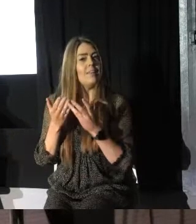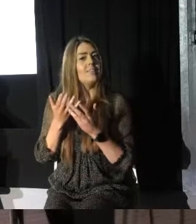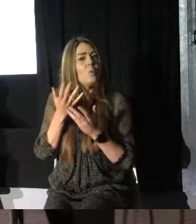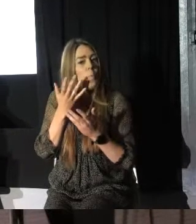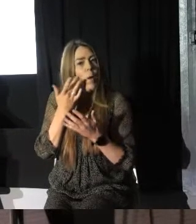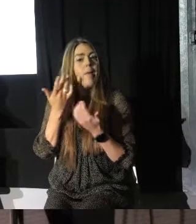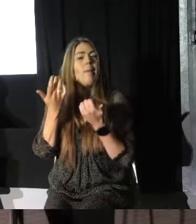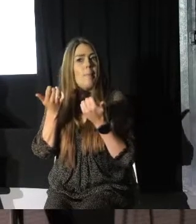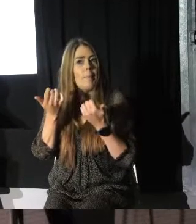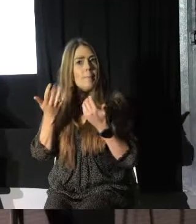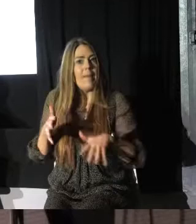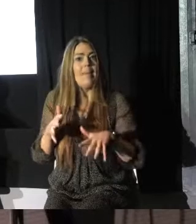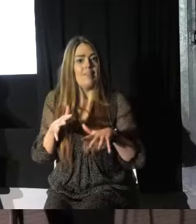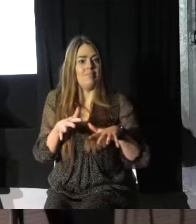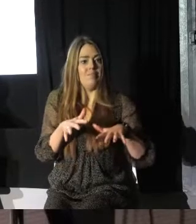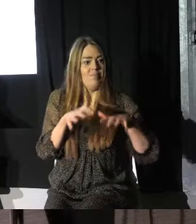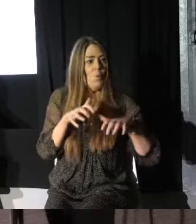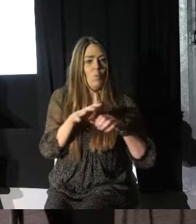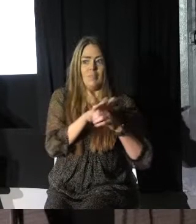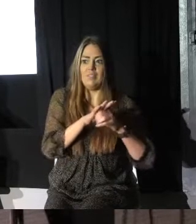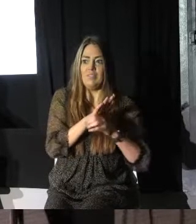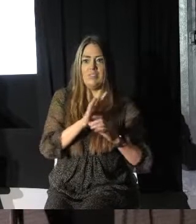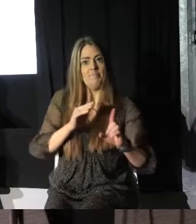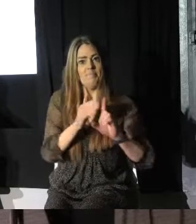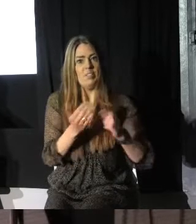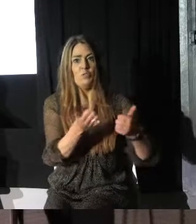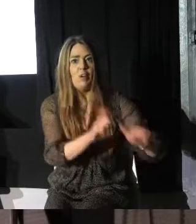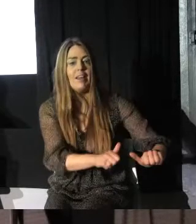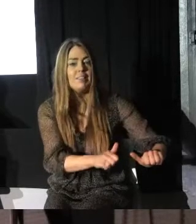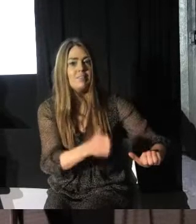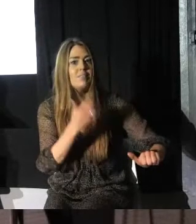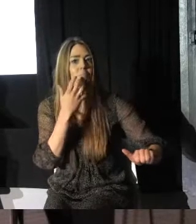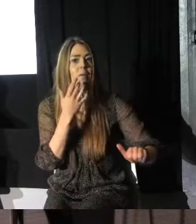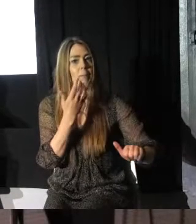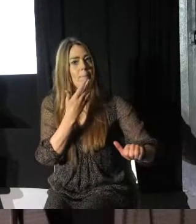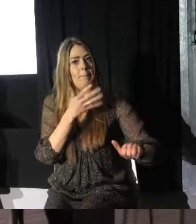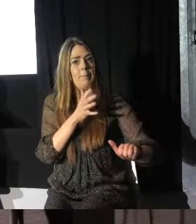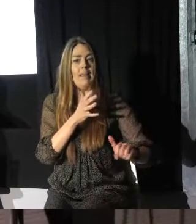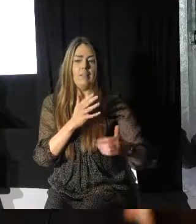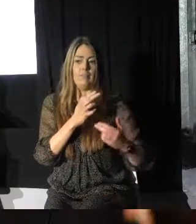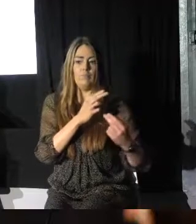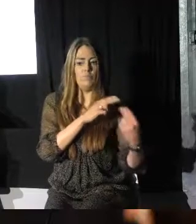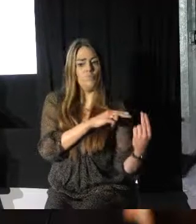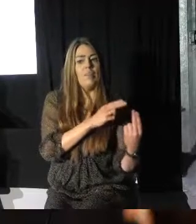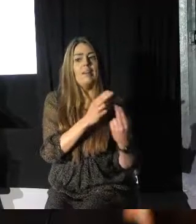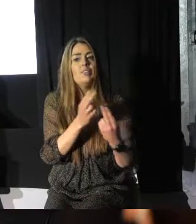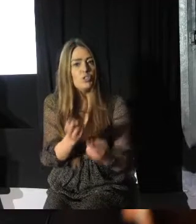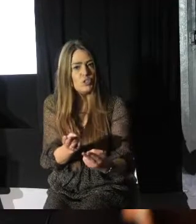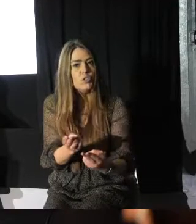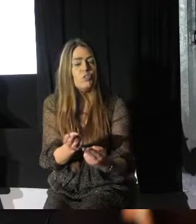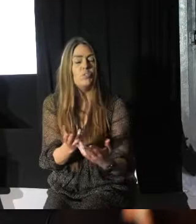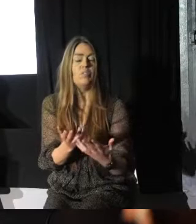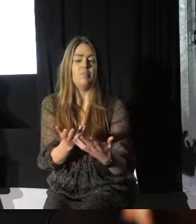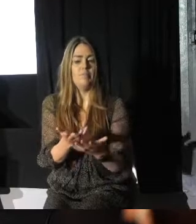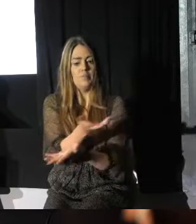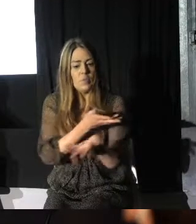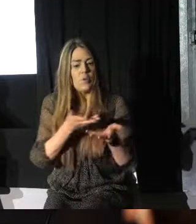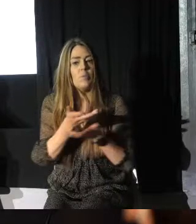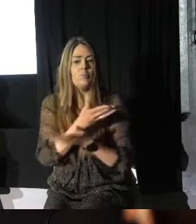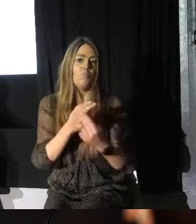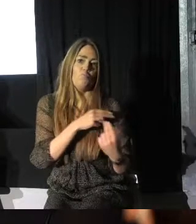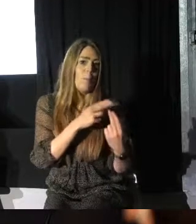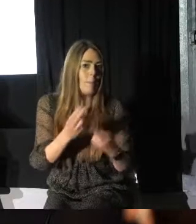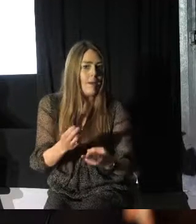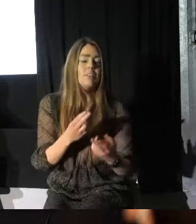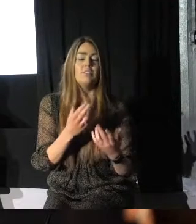the elephant in the room is addressed, and once alongside restitution, the conversations about reparation,